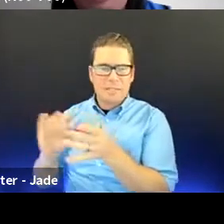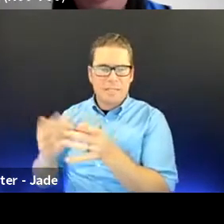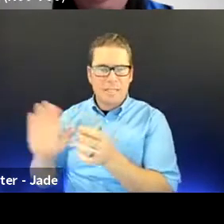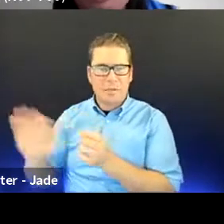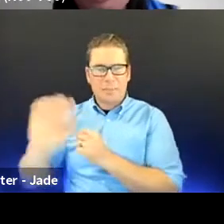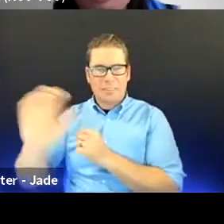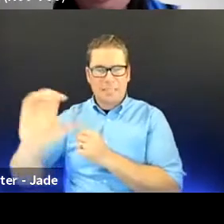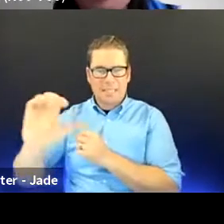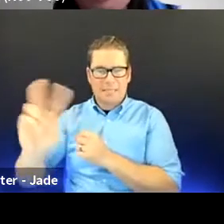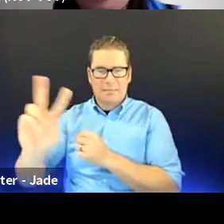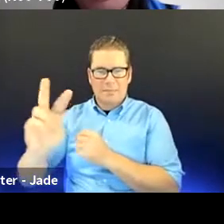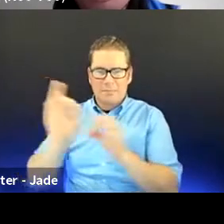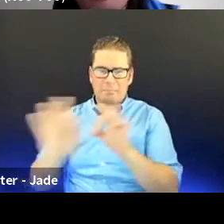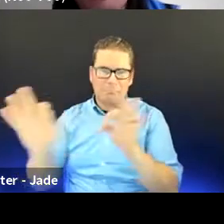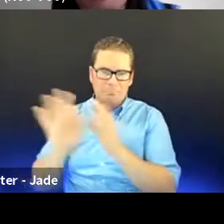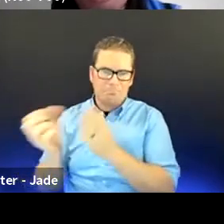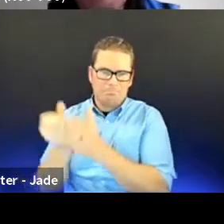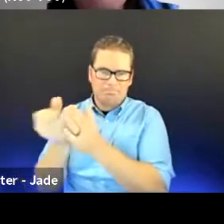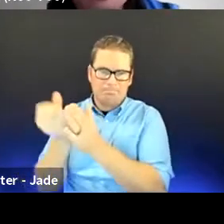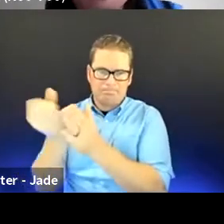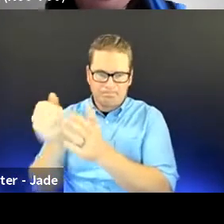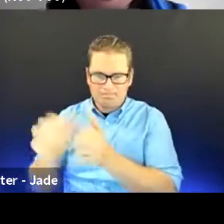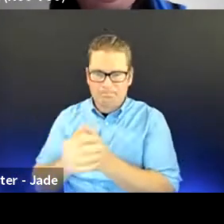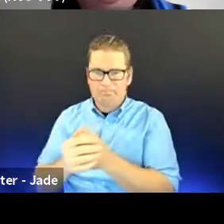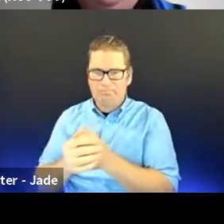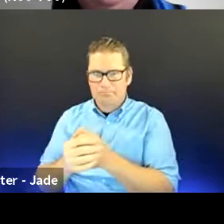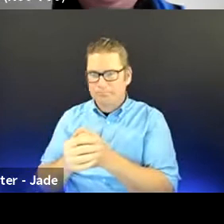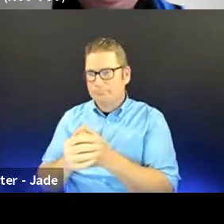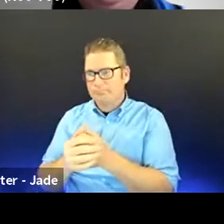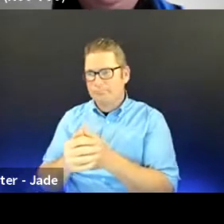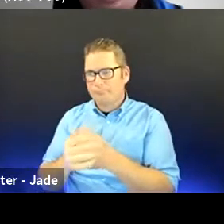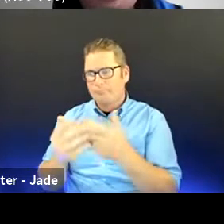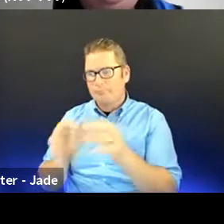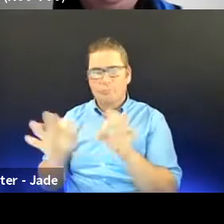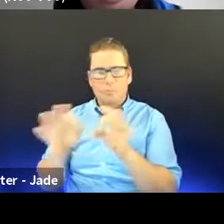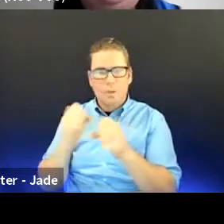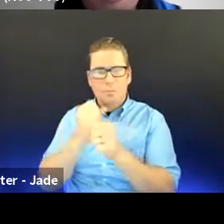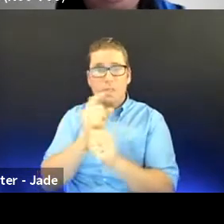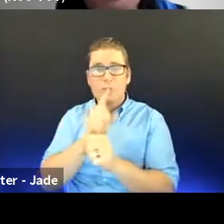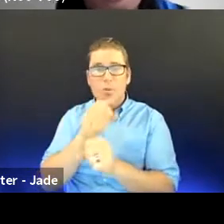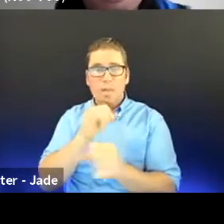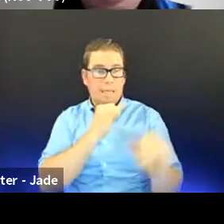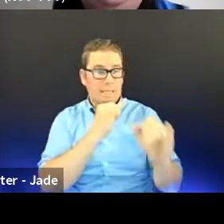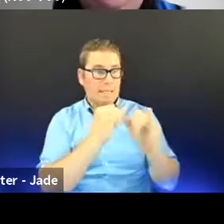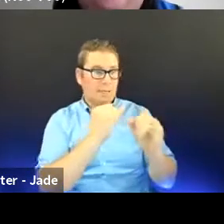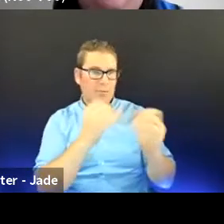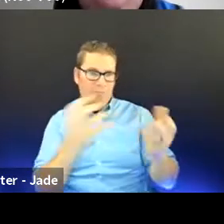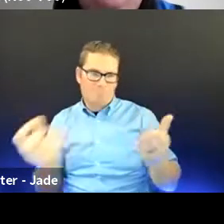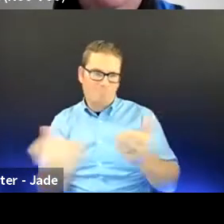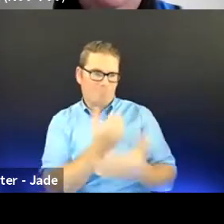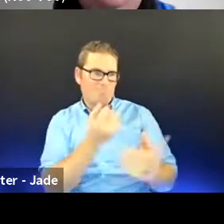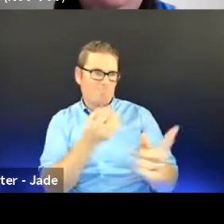really, you know, make sure that you get that that interview, right? Make sure that you are able to